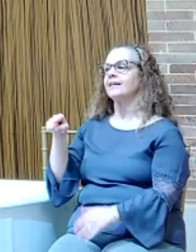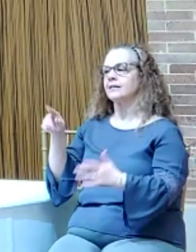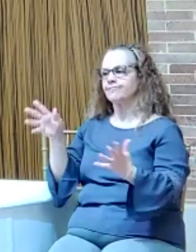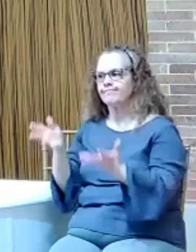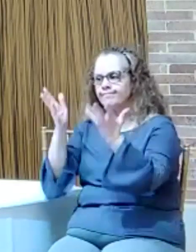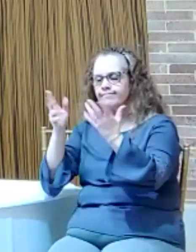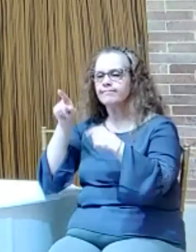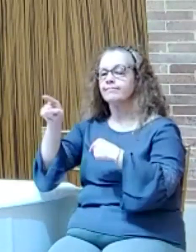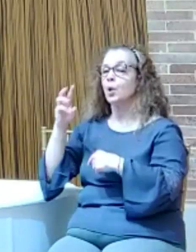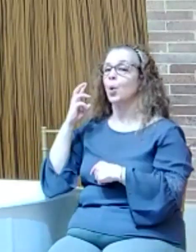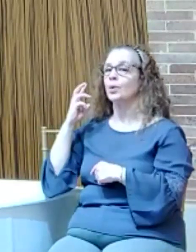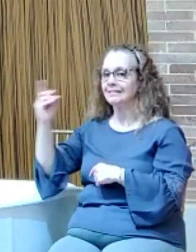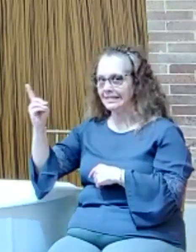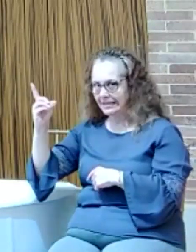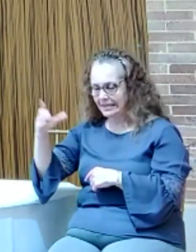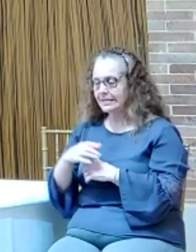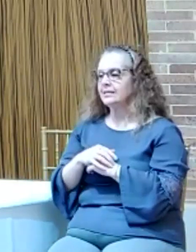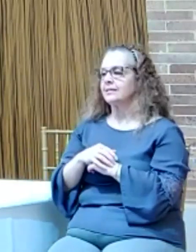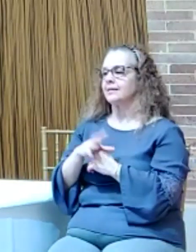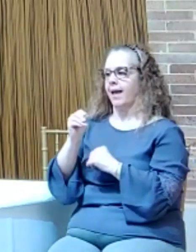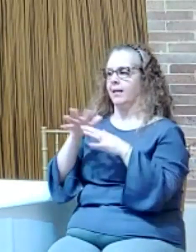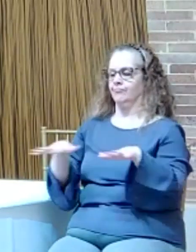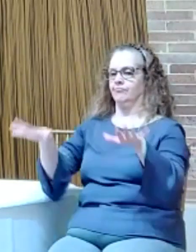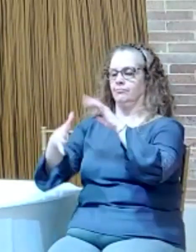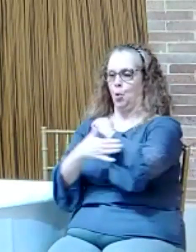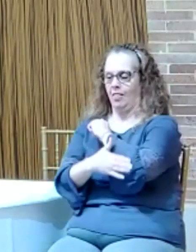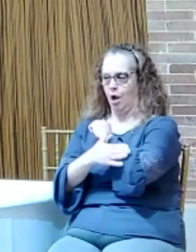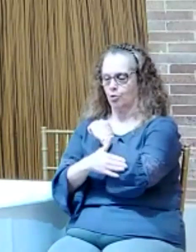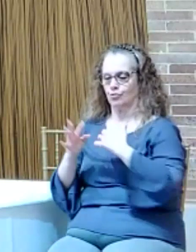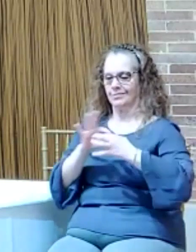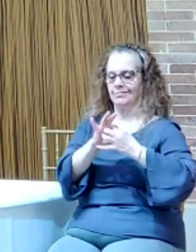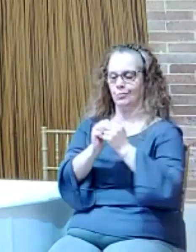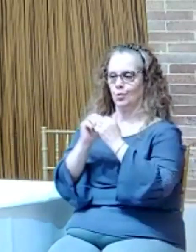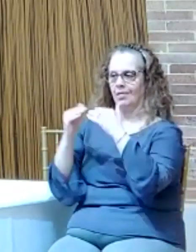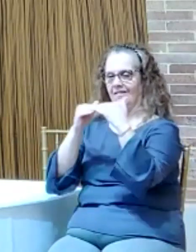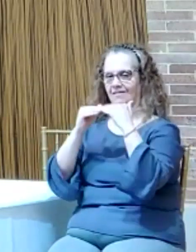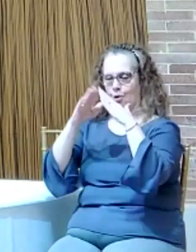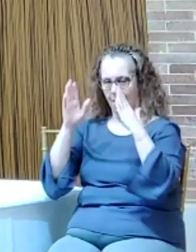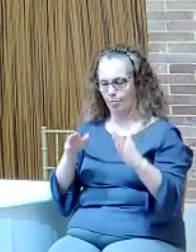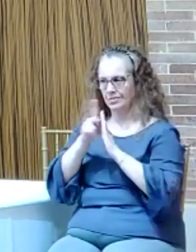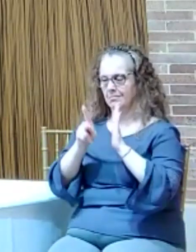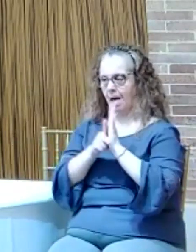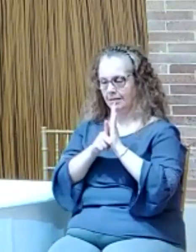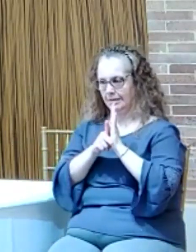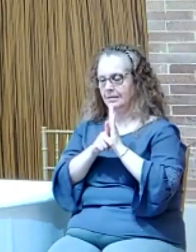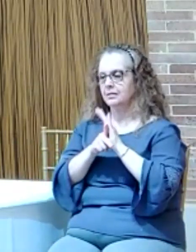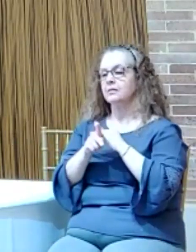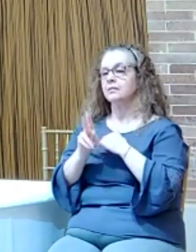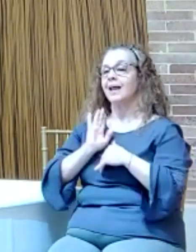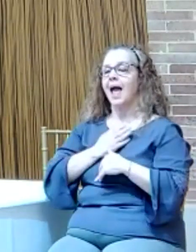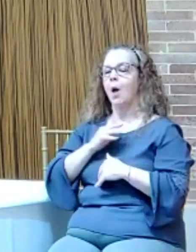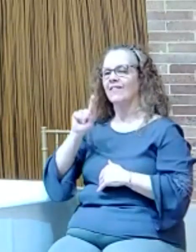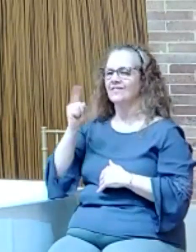in Washington and Nationwide on all fair housing related policy matters as nar's very first